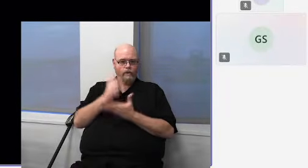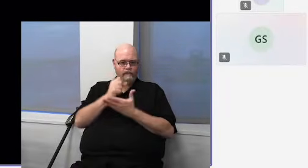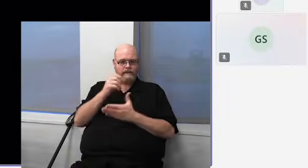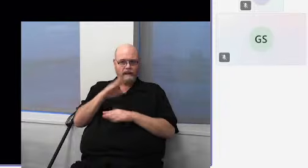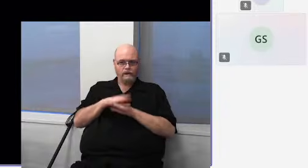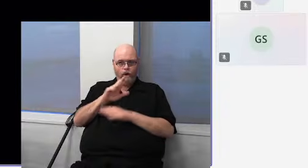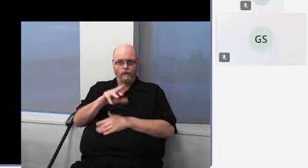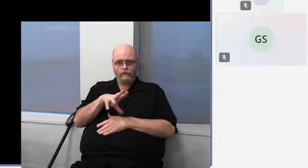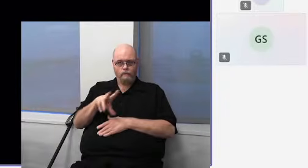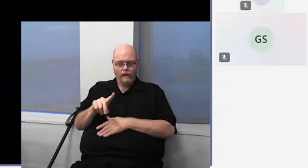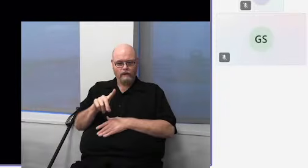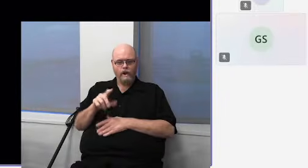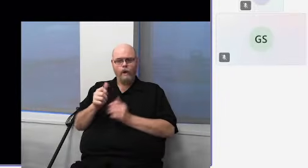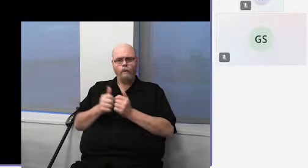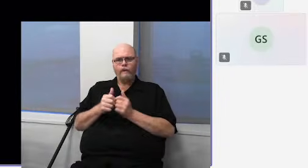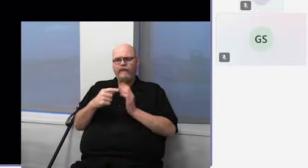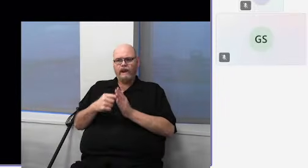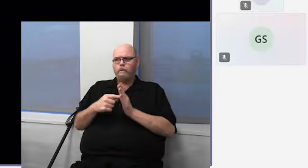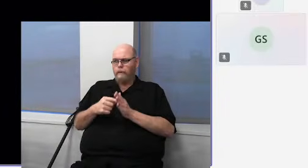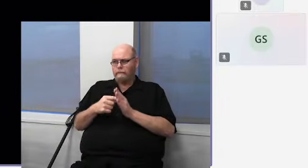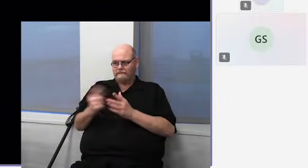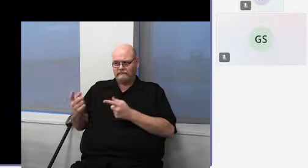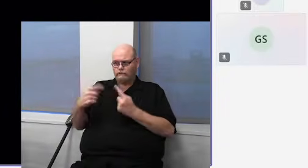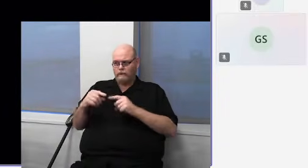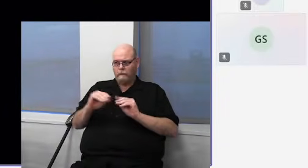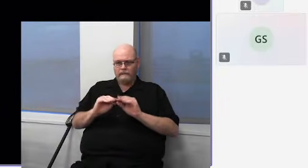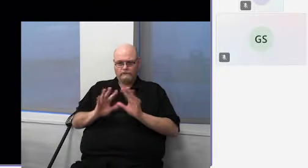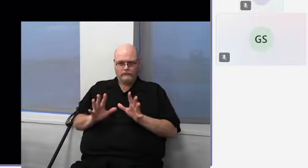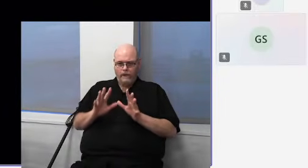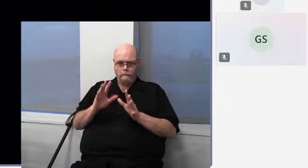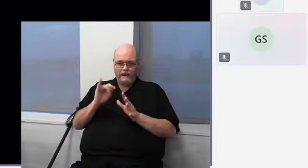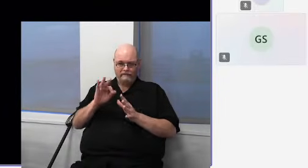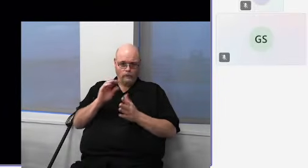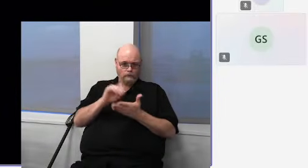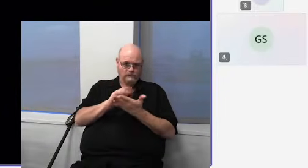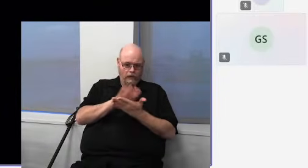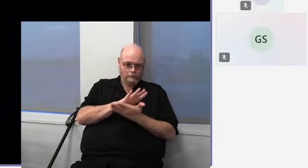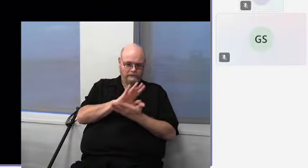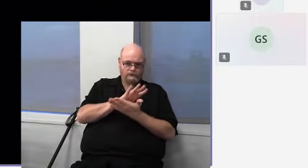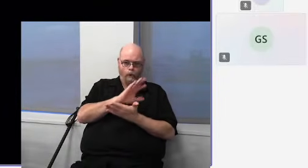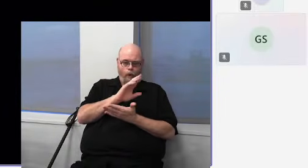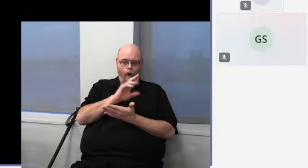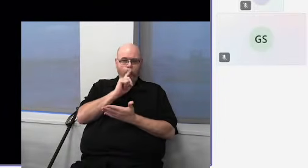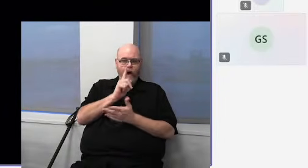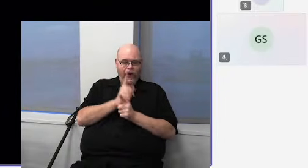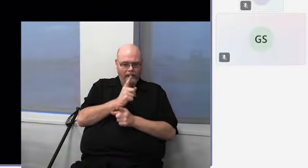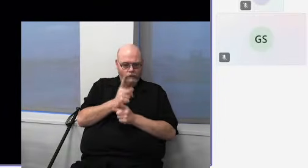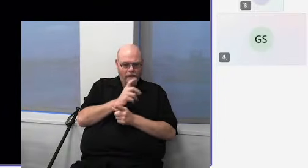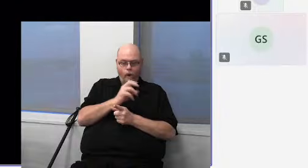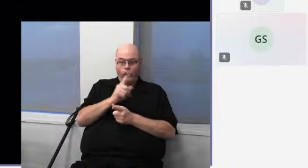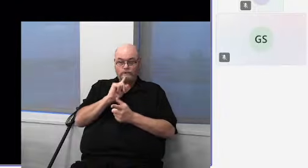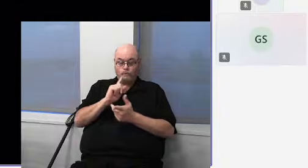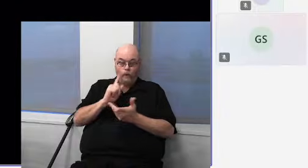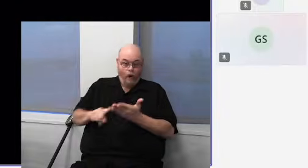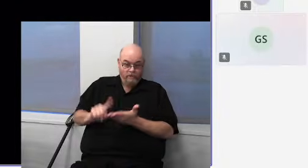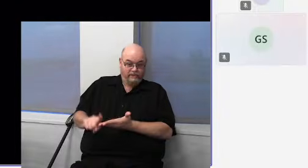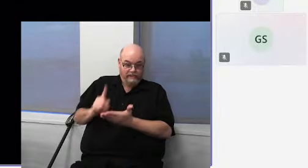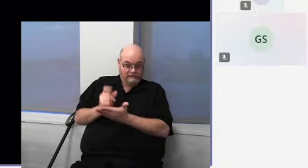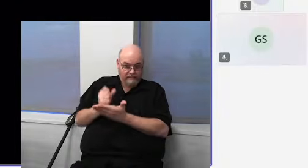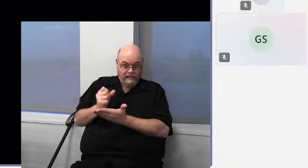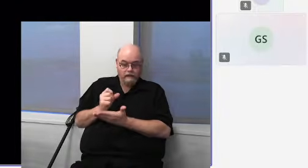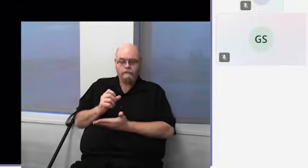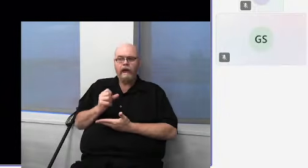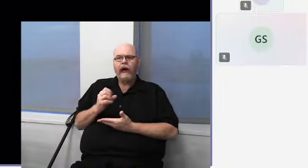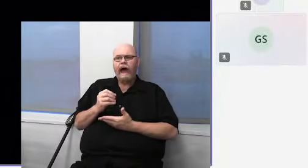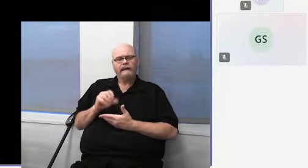on the record without any of a Core 3 representative to come in to clarify whether those documents are accurate or even to authenticate